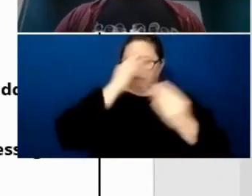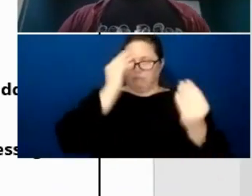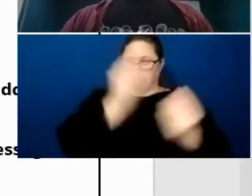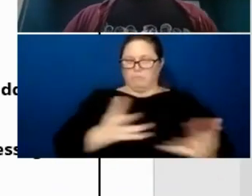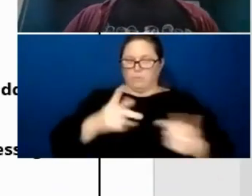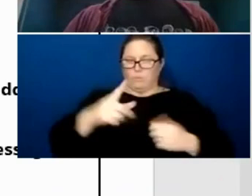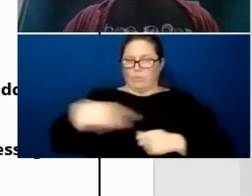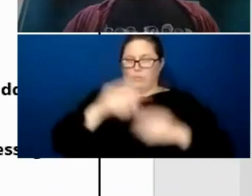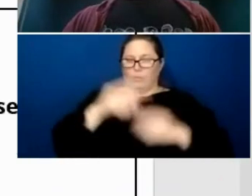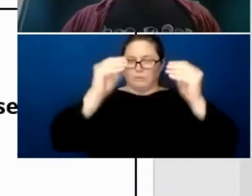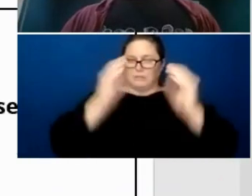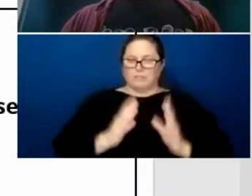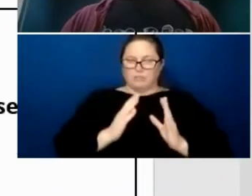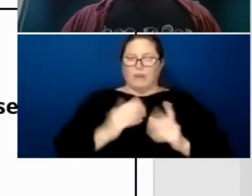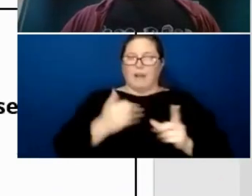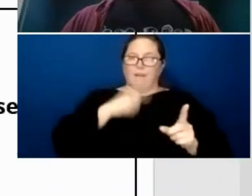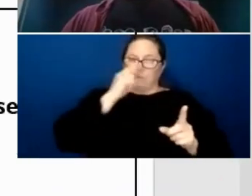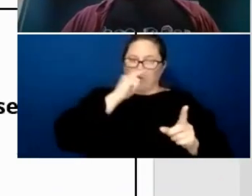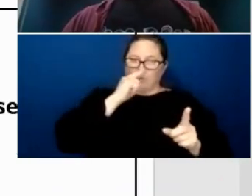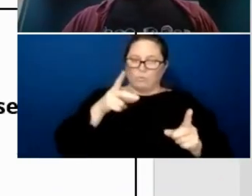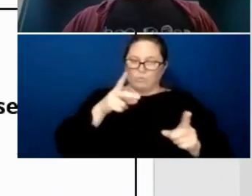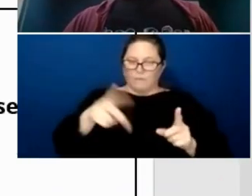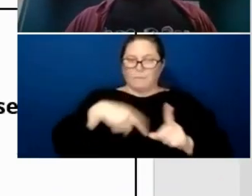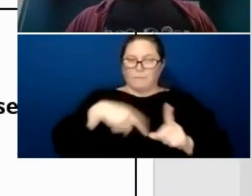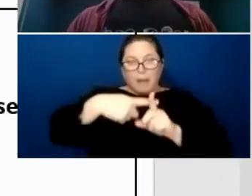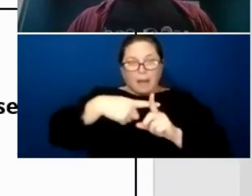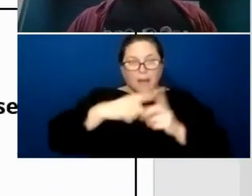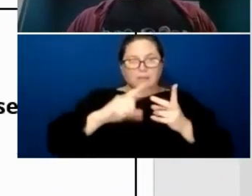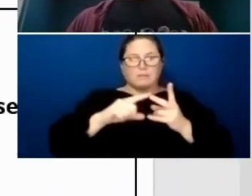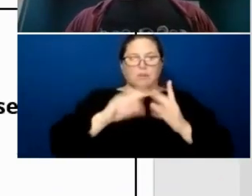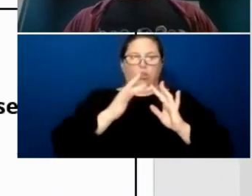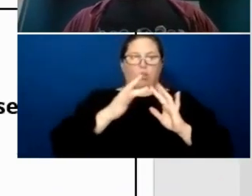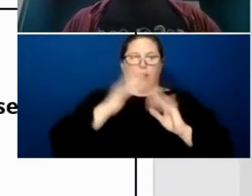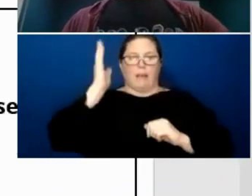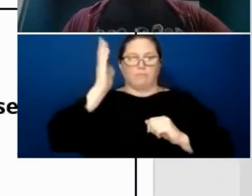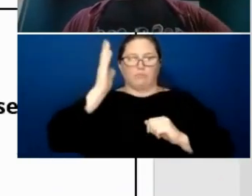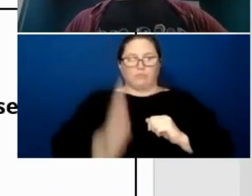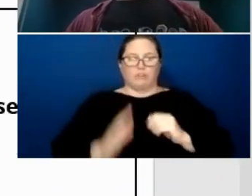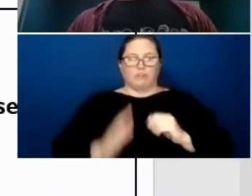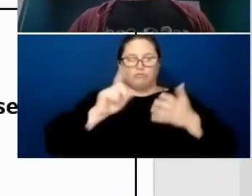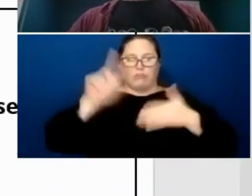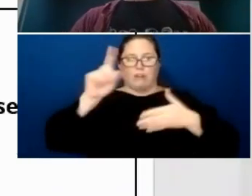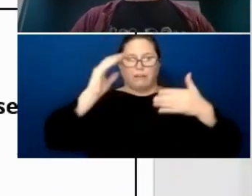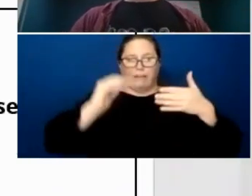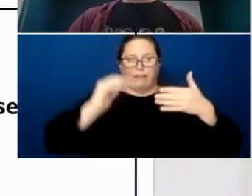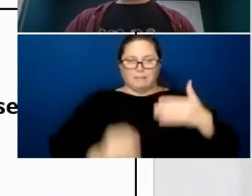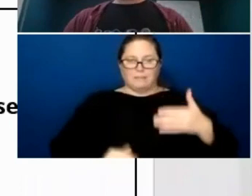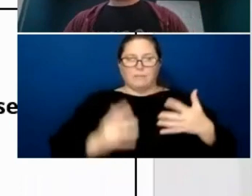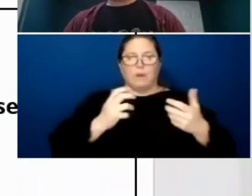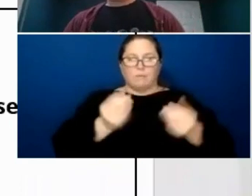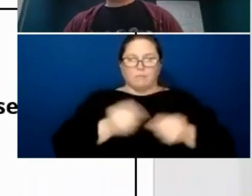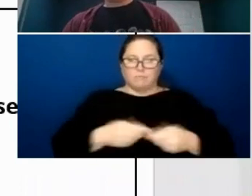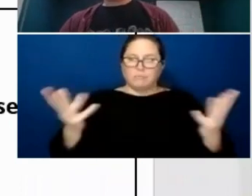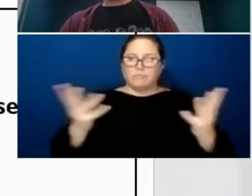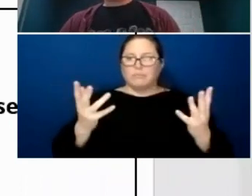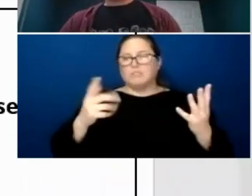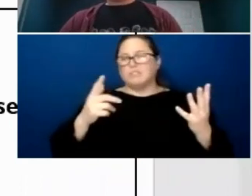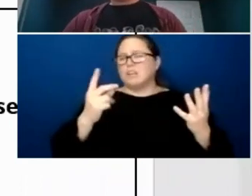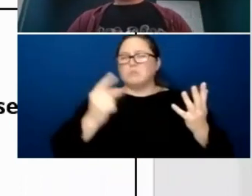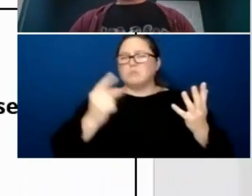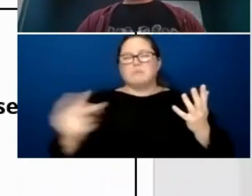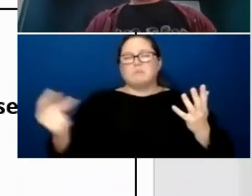Google Drive folder, as well an online presentation checklist, which we like to pass out too, with some quick tips on how to prepare